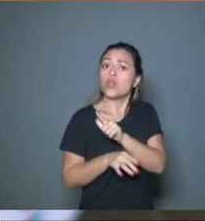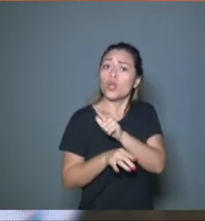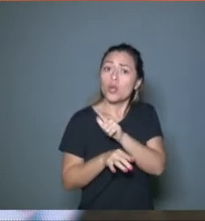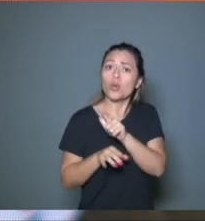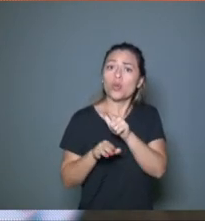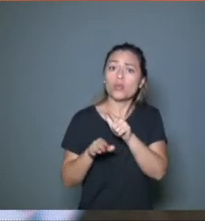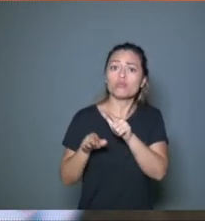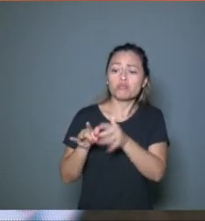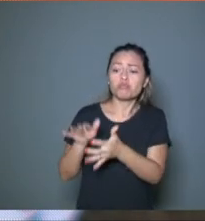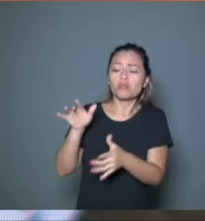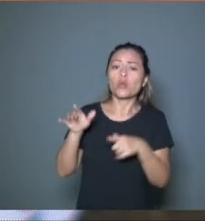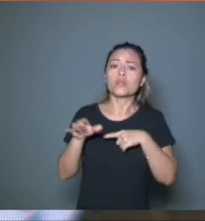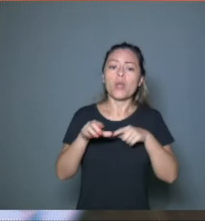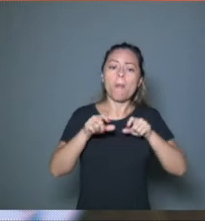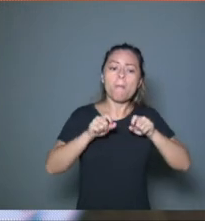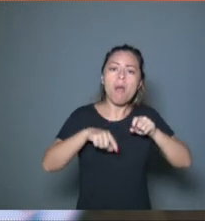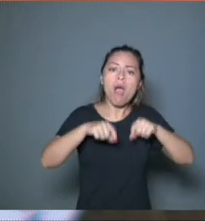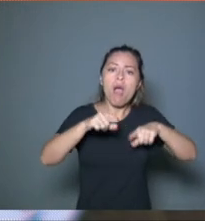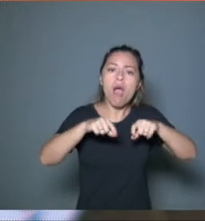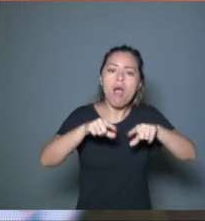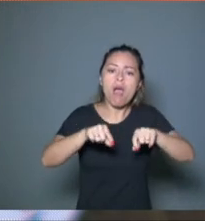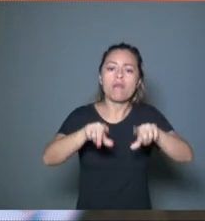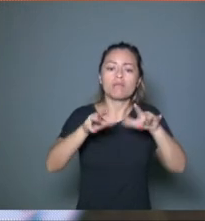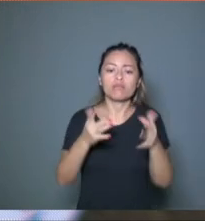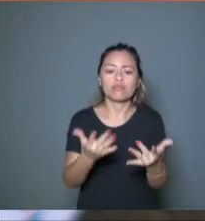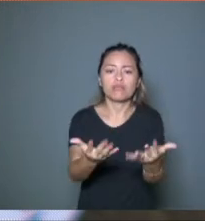the industry is, well, we've been able to